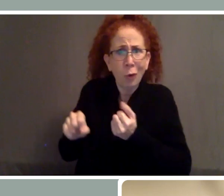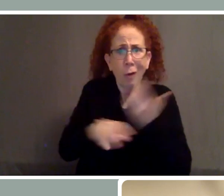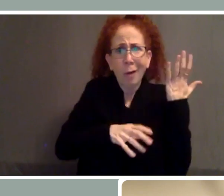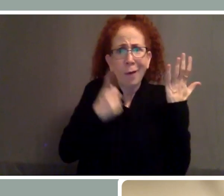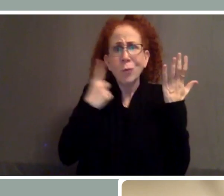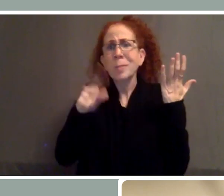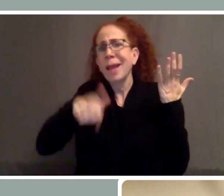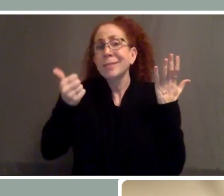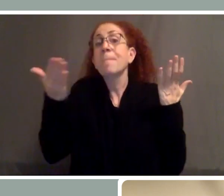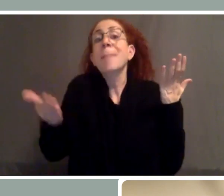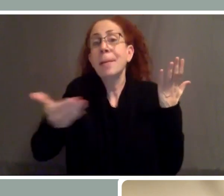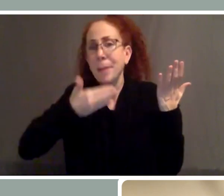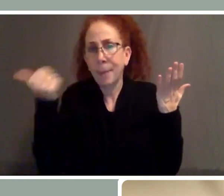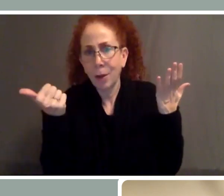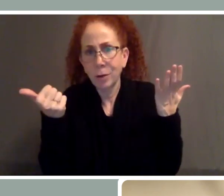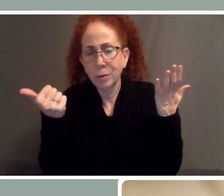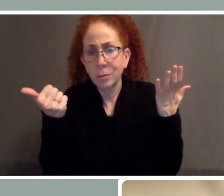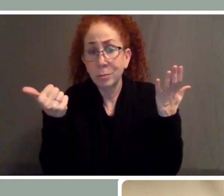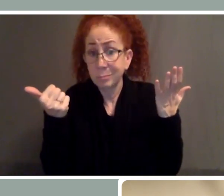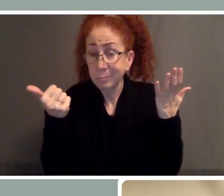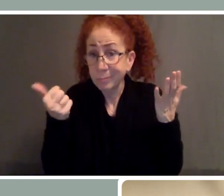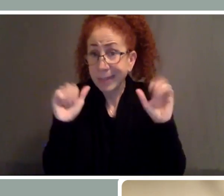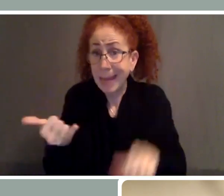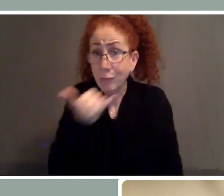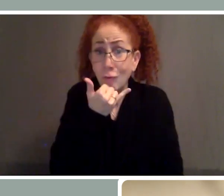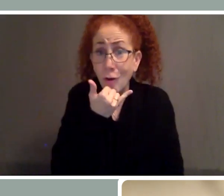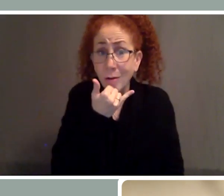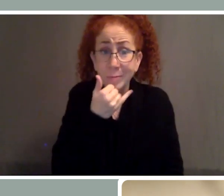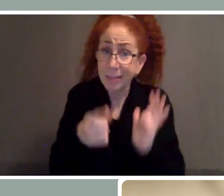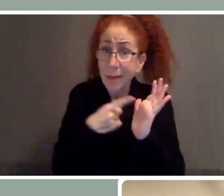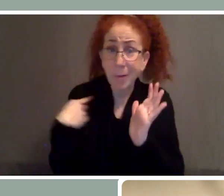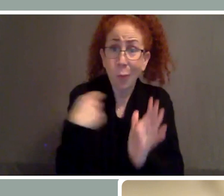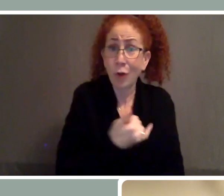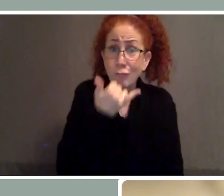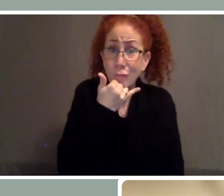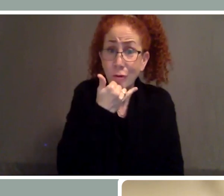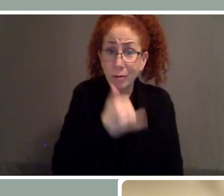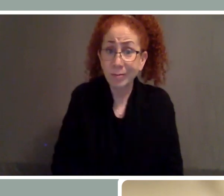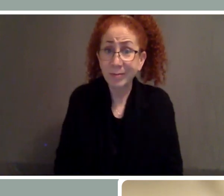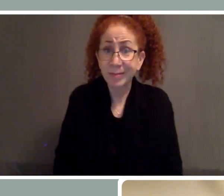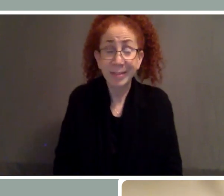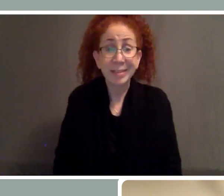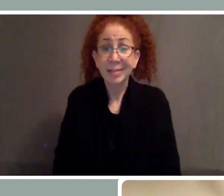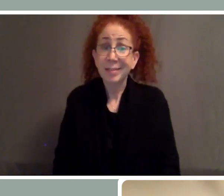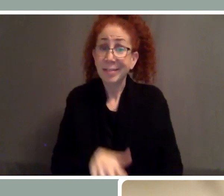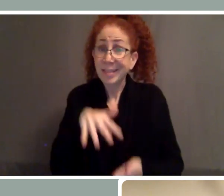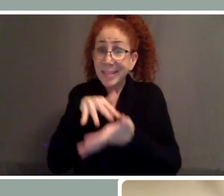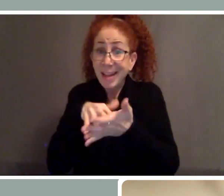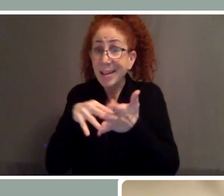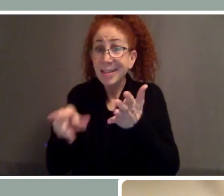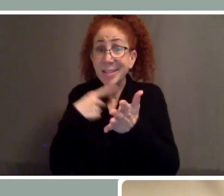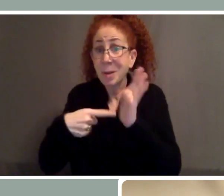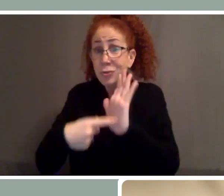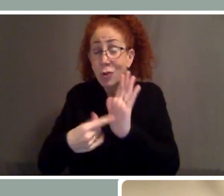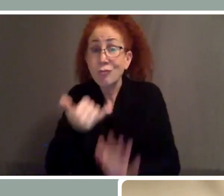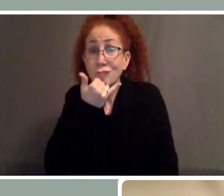might work better, because we're wrong sometimes, right? Studies are negative, and we've seen that over and